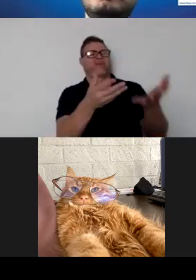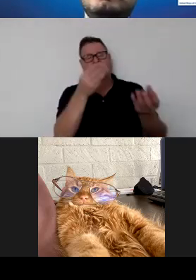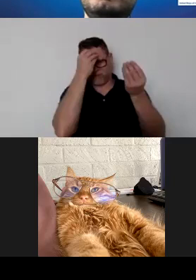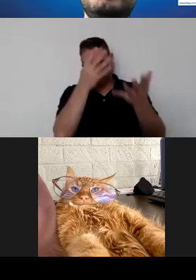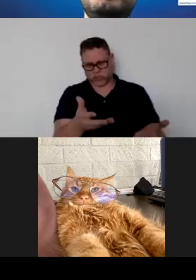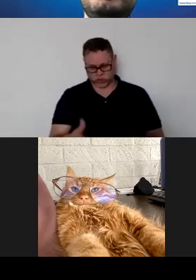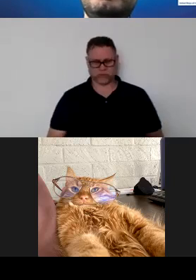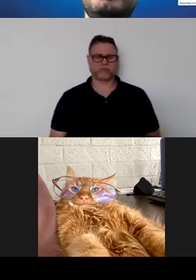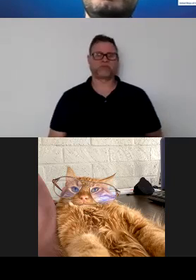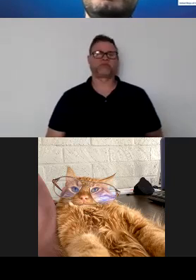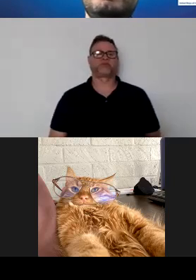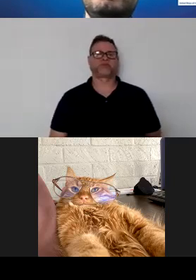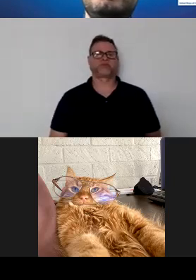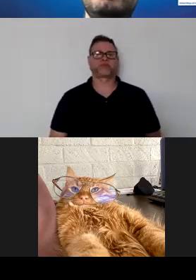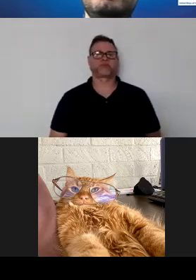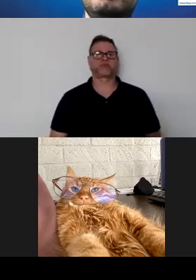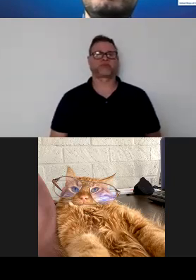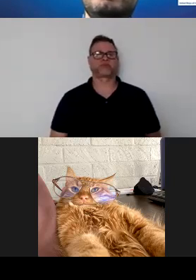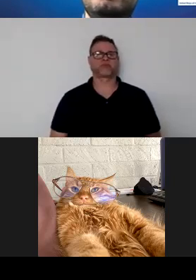information.